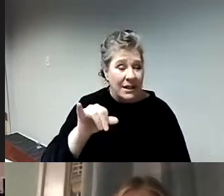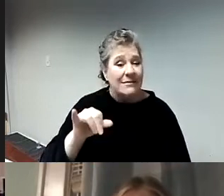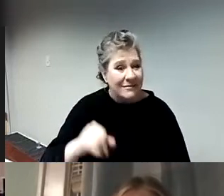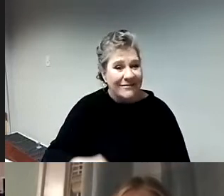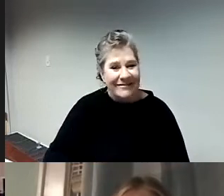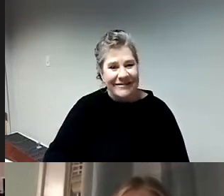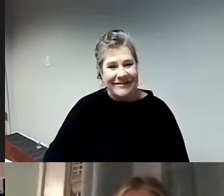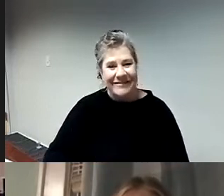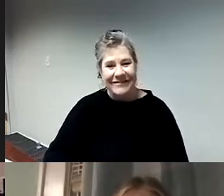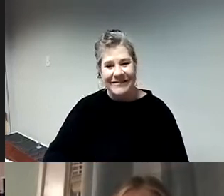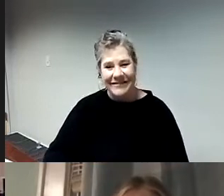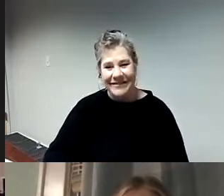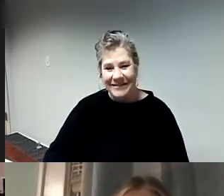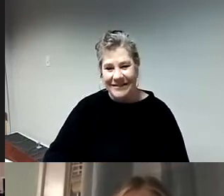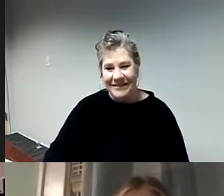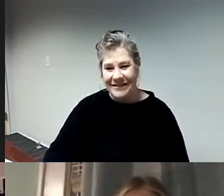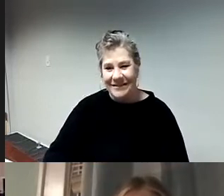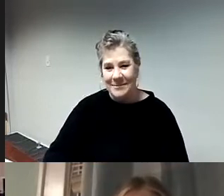that.